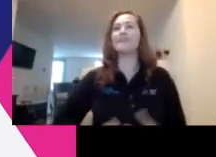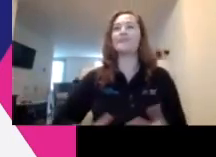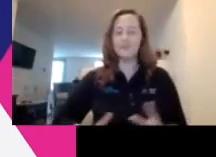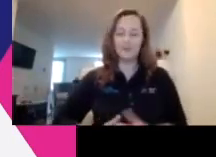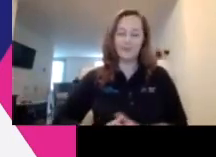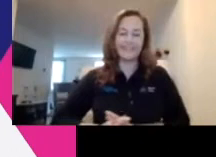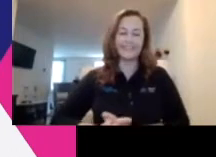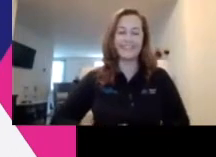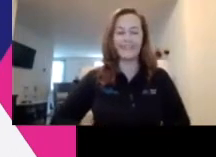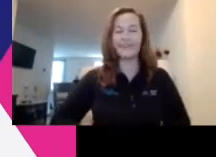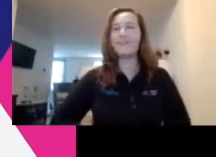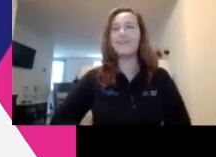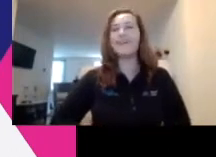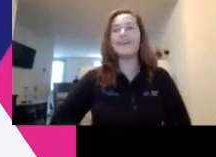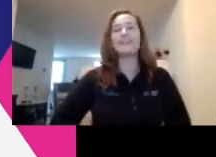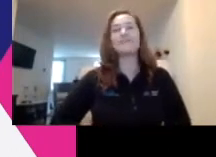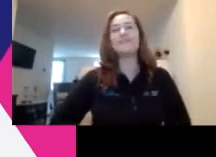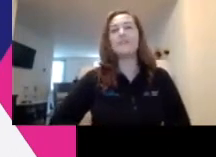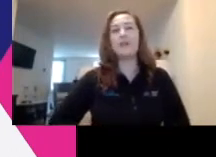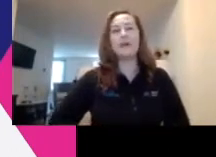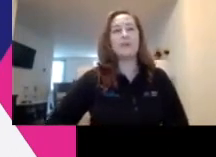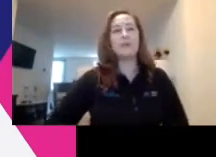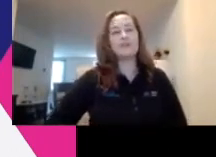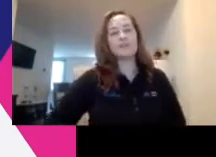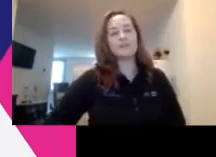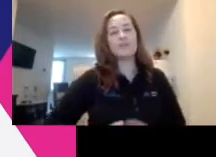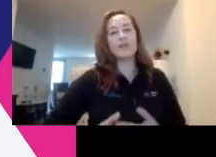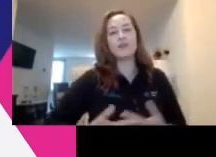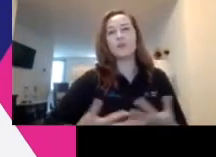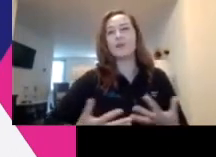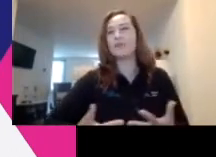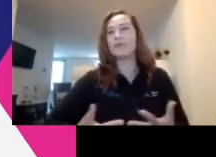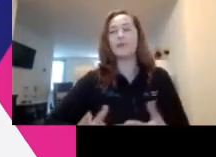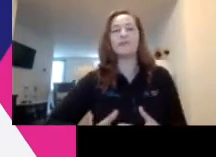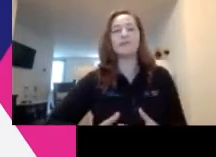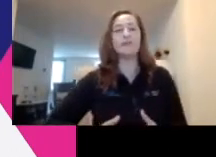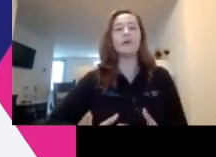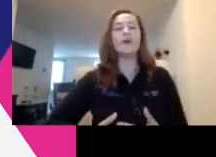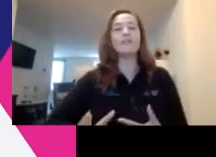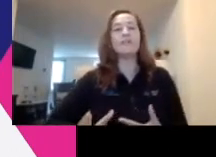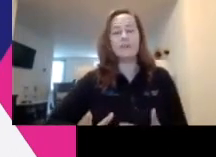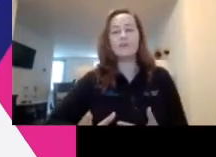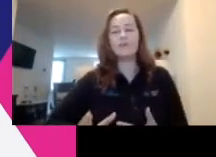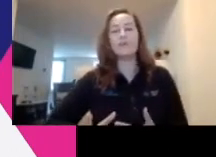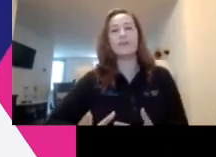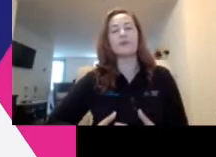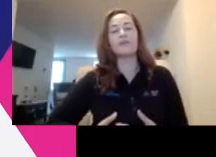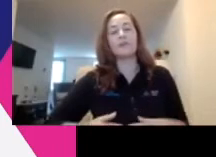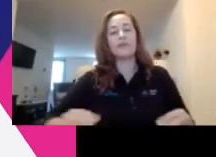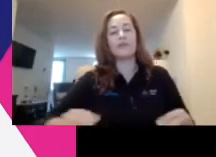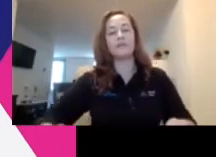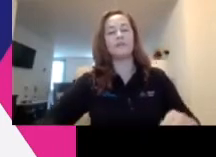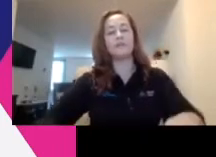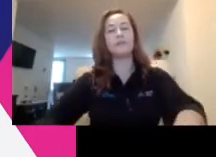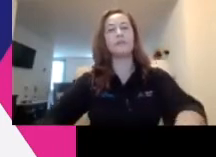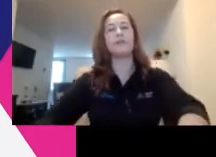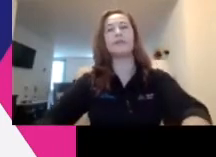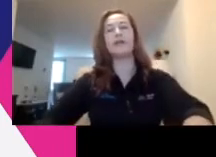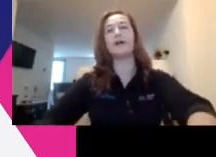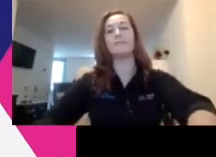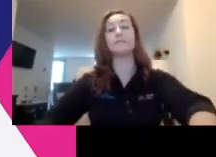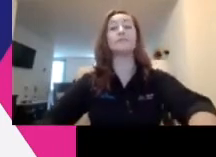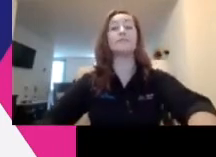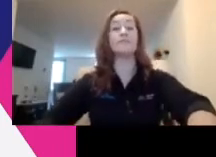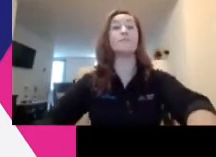We're going virtual this year. It is really my pleasure to share with all of you some of the work that we have been